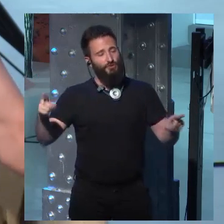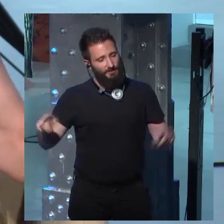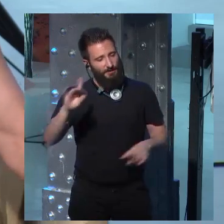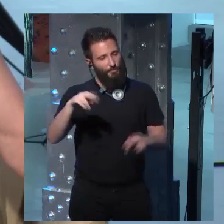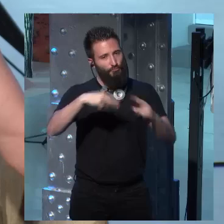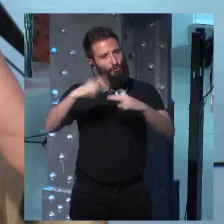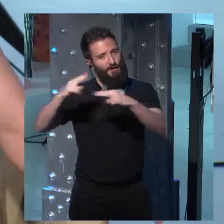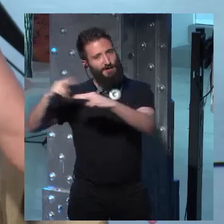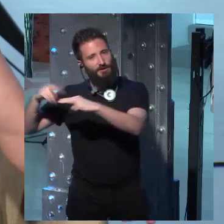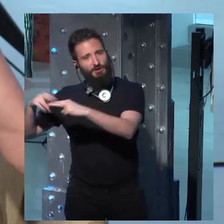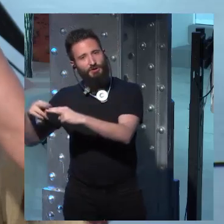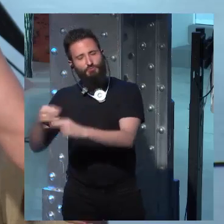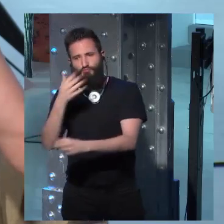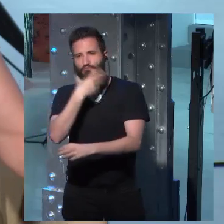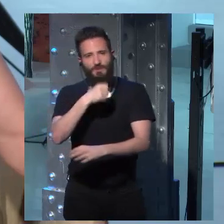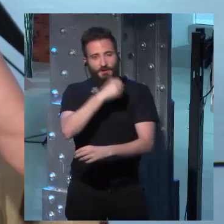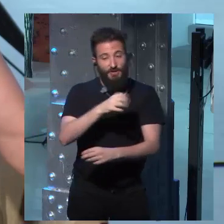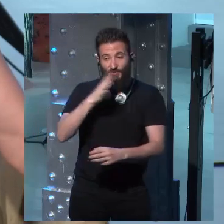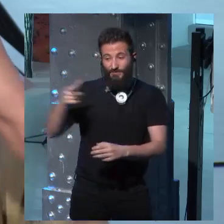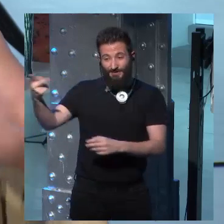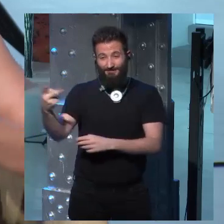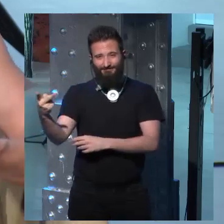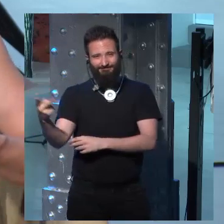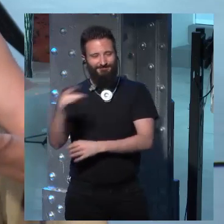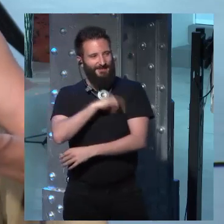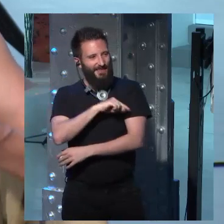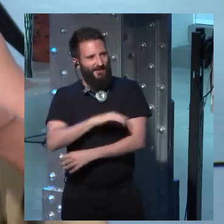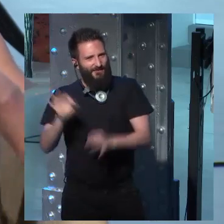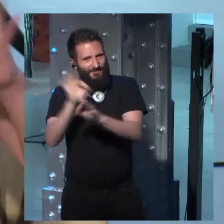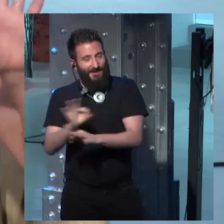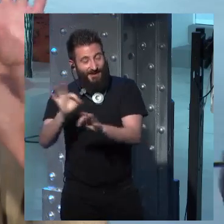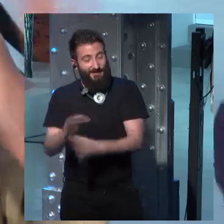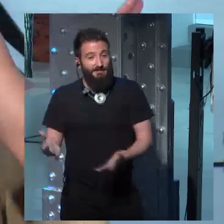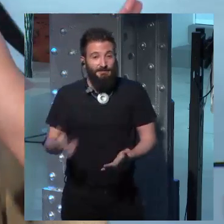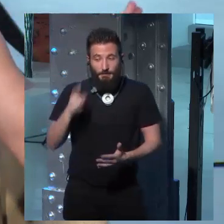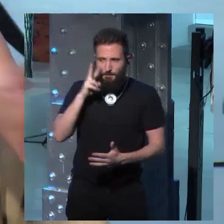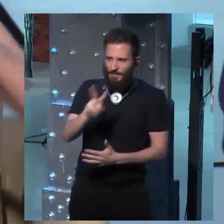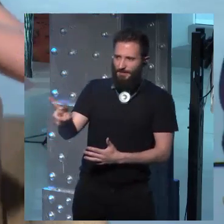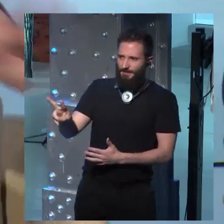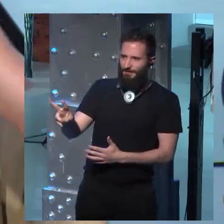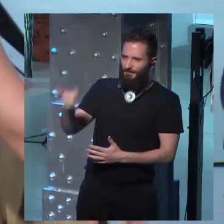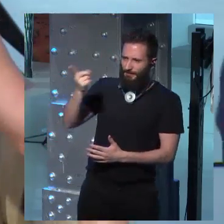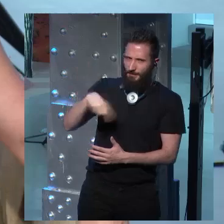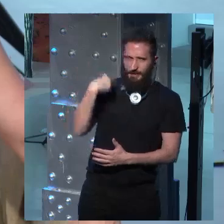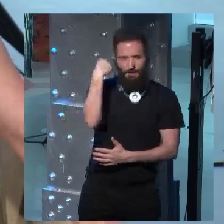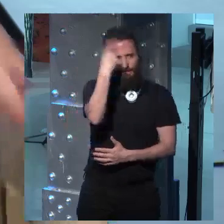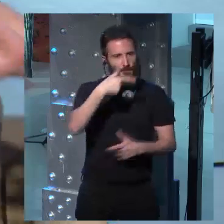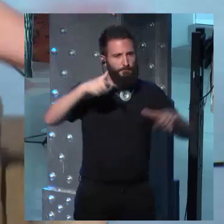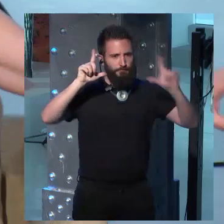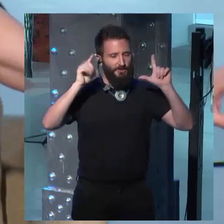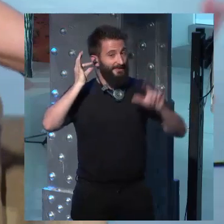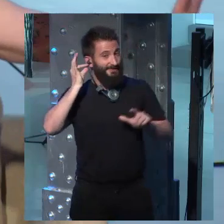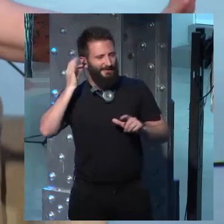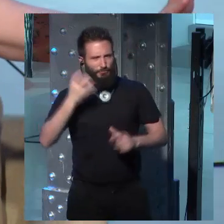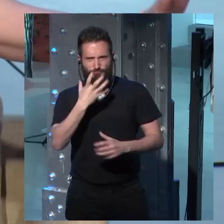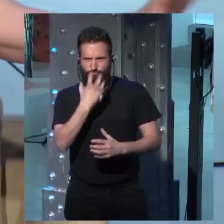instead it's scenes where you're allowed to be mad, specifically a female character is allowed to be mad and not make it okay. Just get